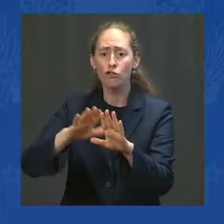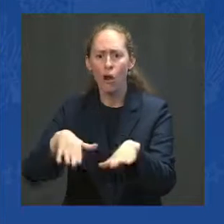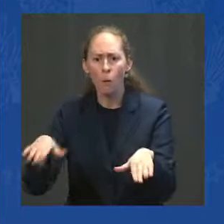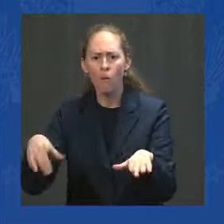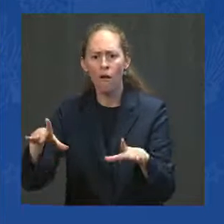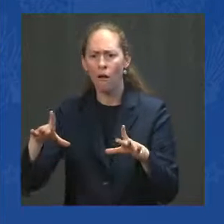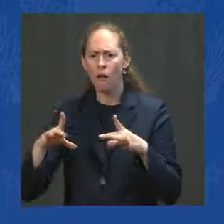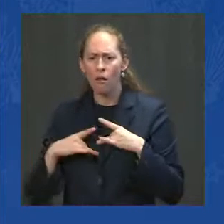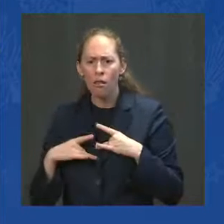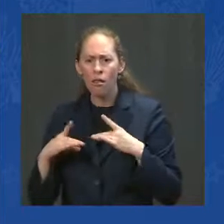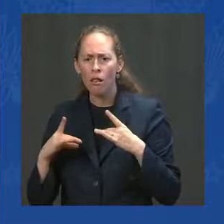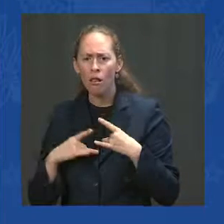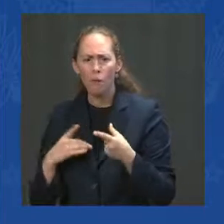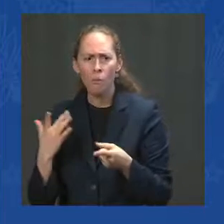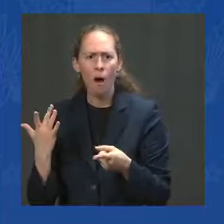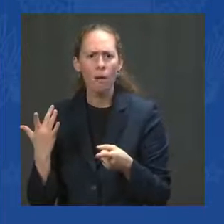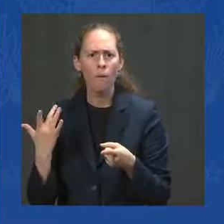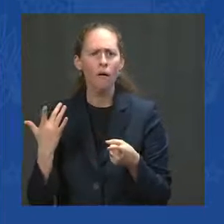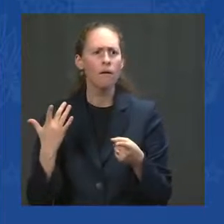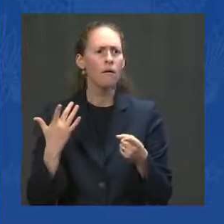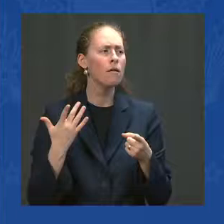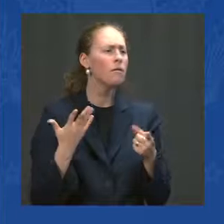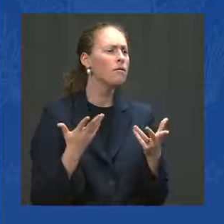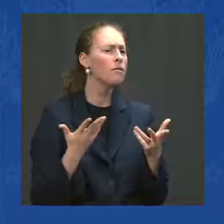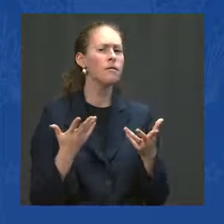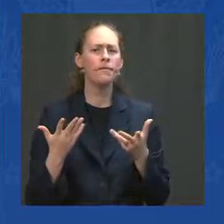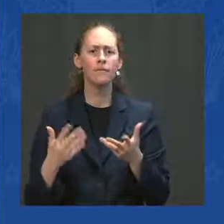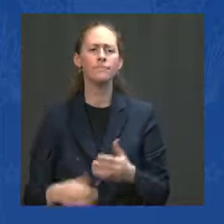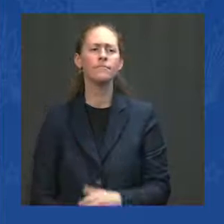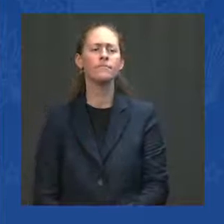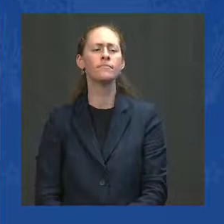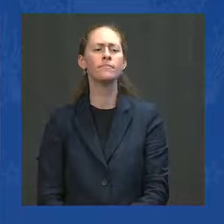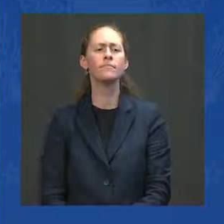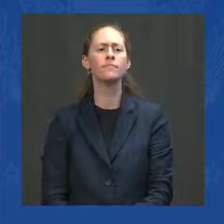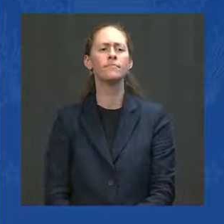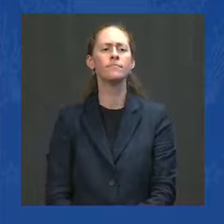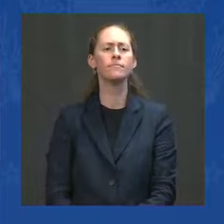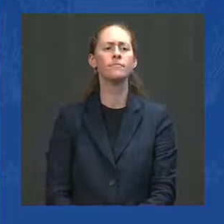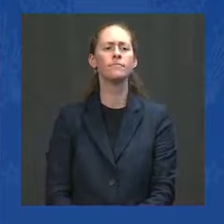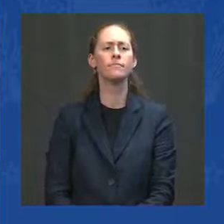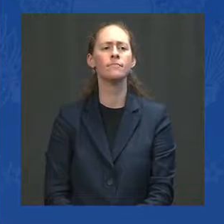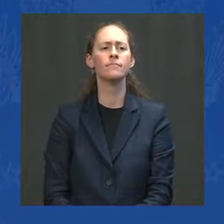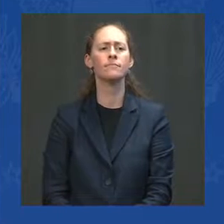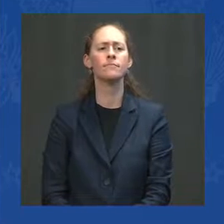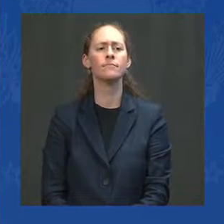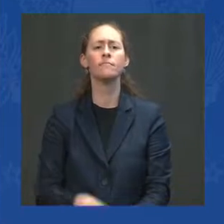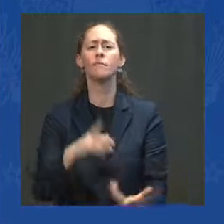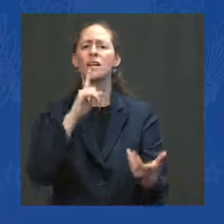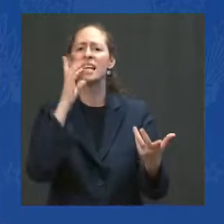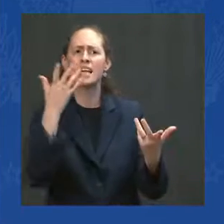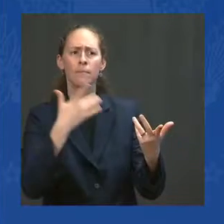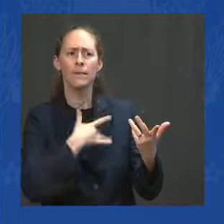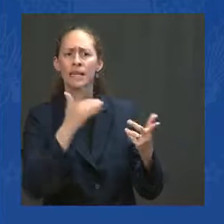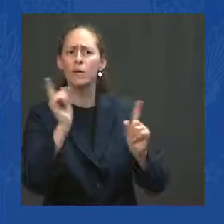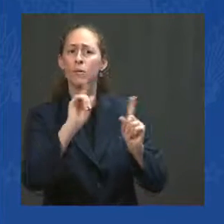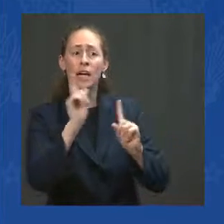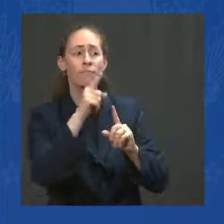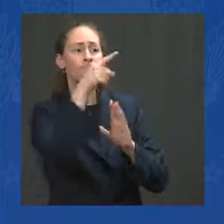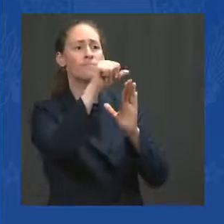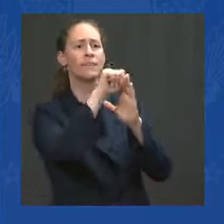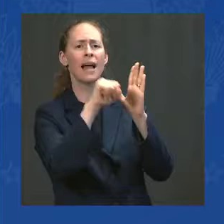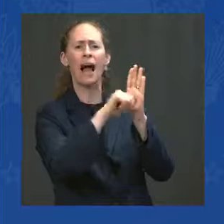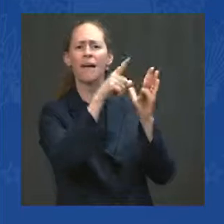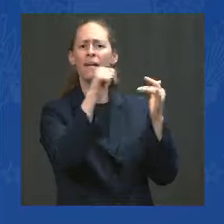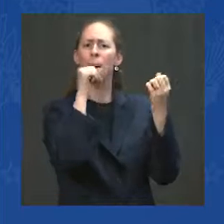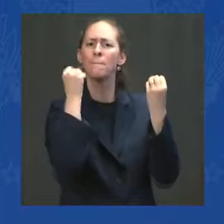because in most cases they live in low vaccination rate states and communities, and